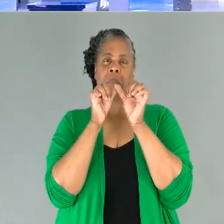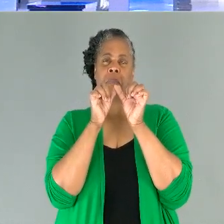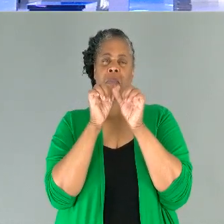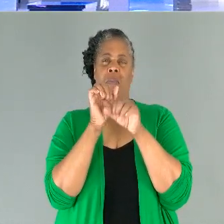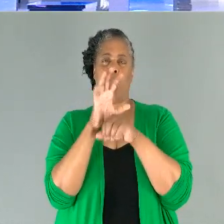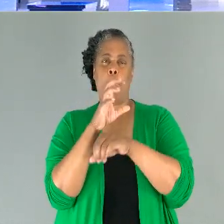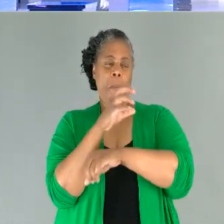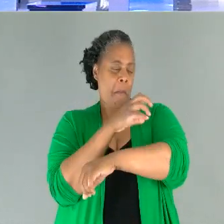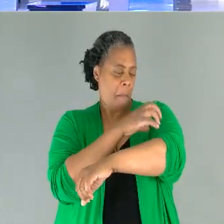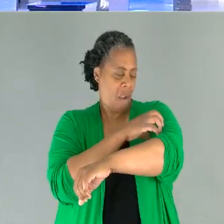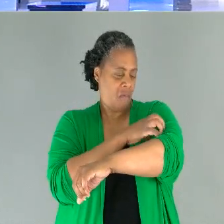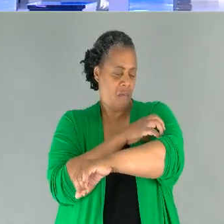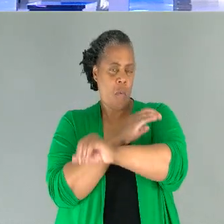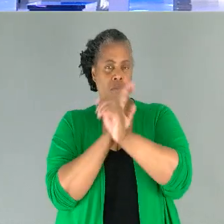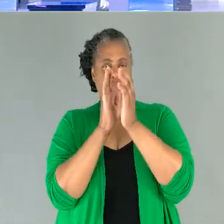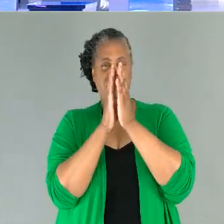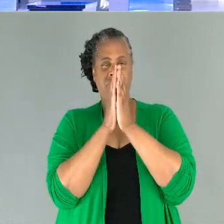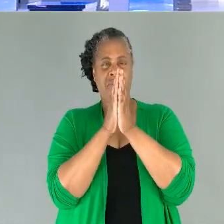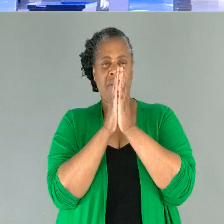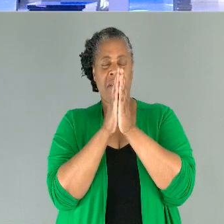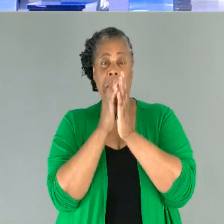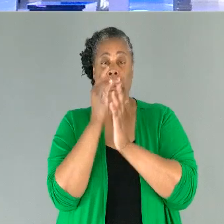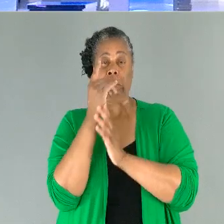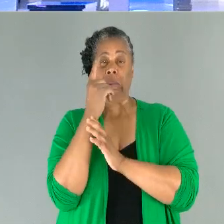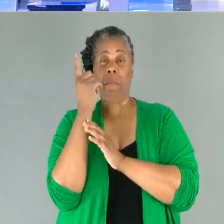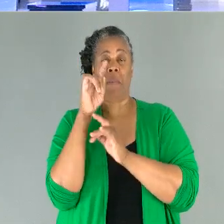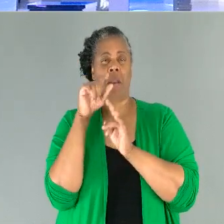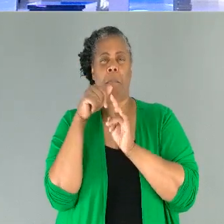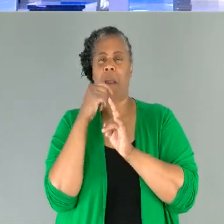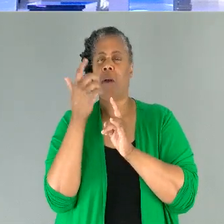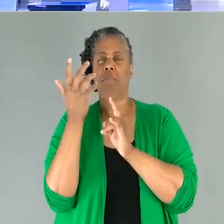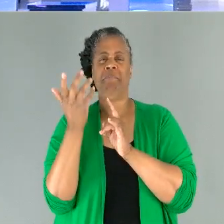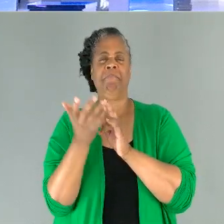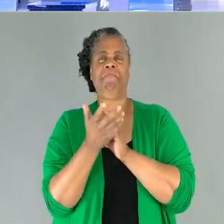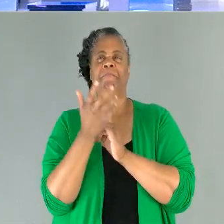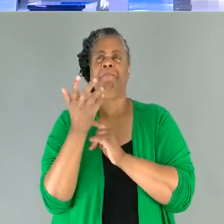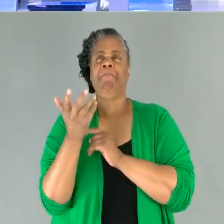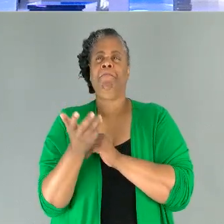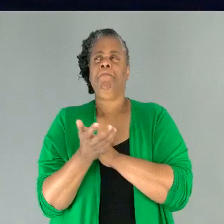your prayers. There's something about